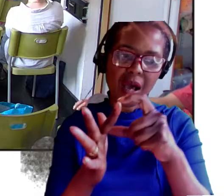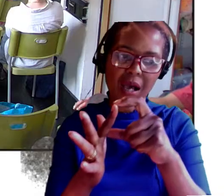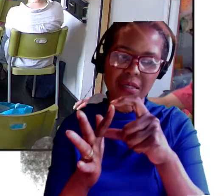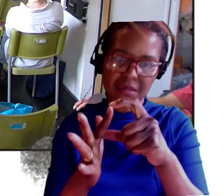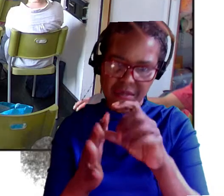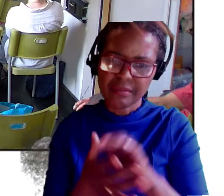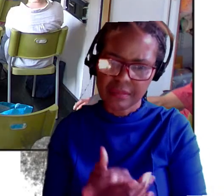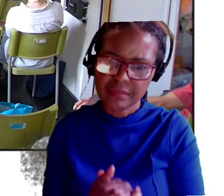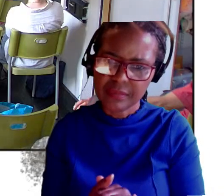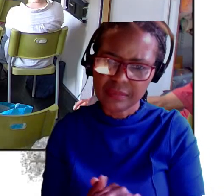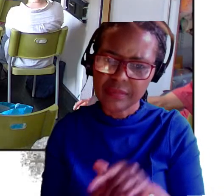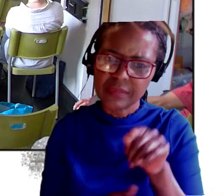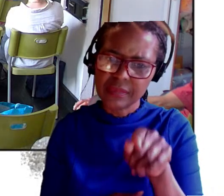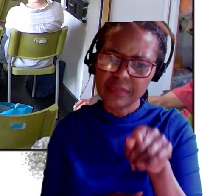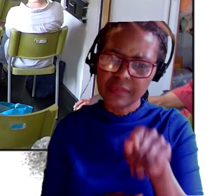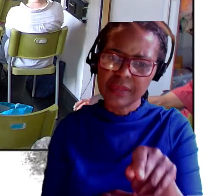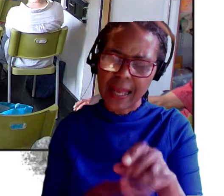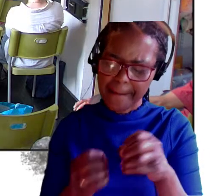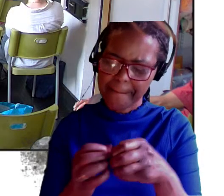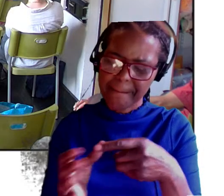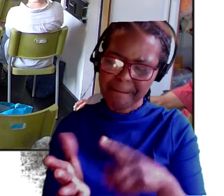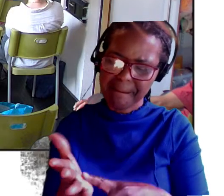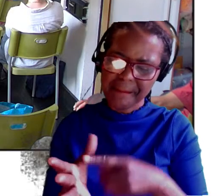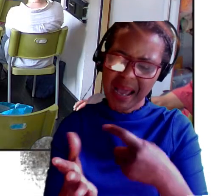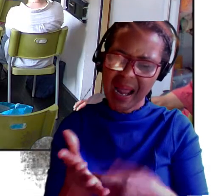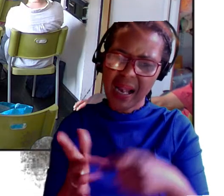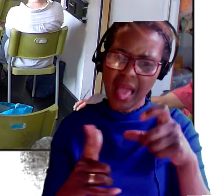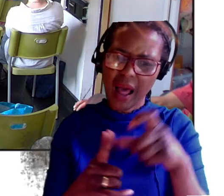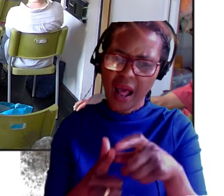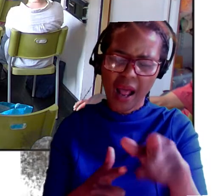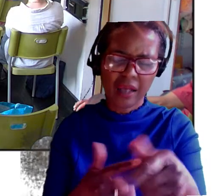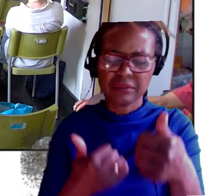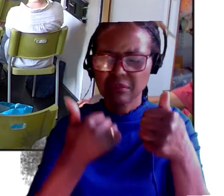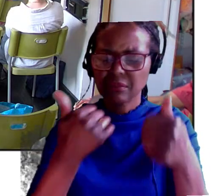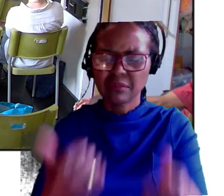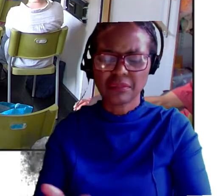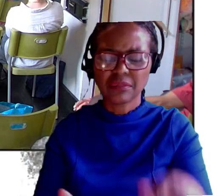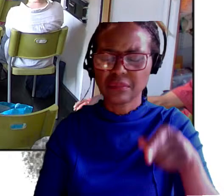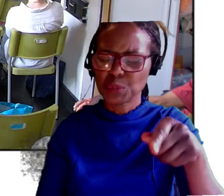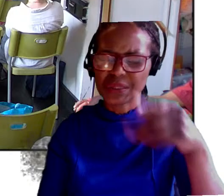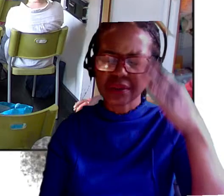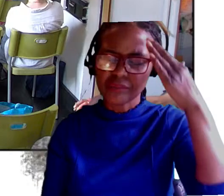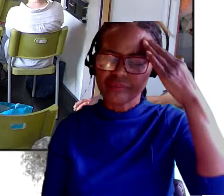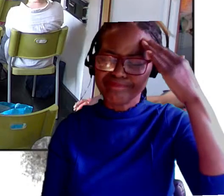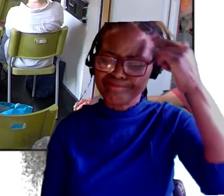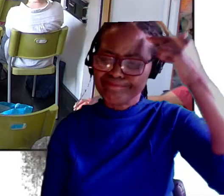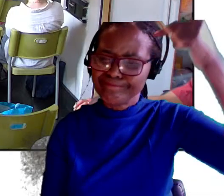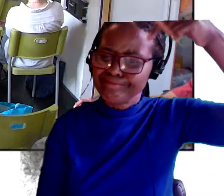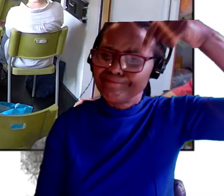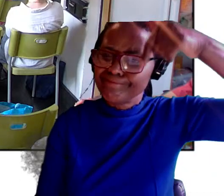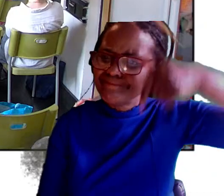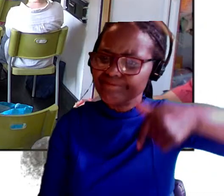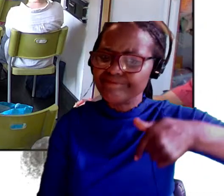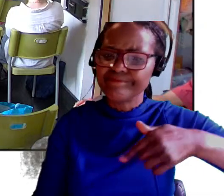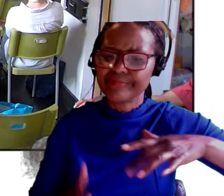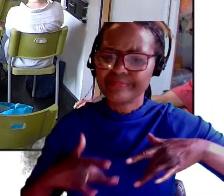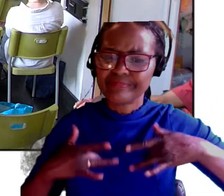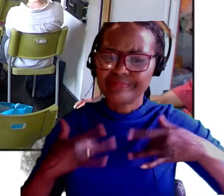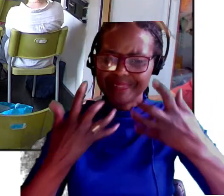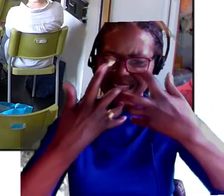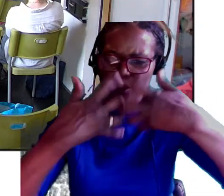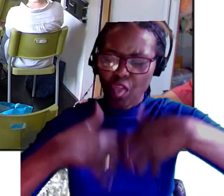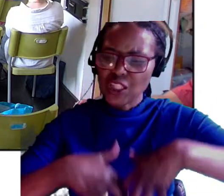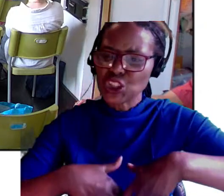perturbing subconscious functions of technology. He described, I'll also get this quote wrong, but I think he described the